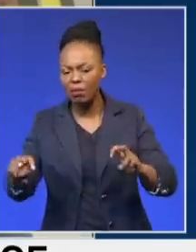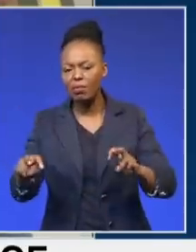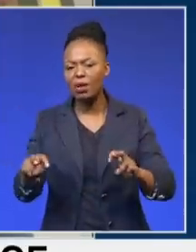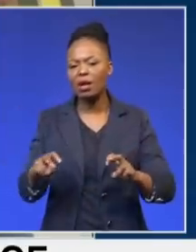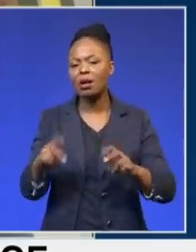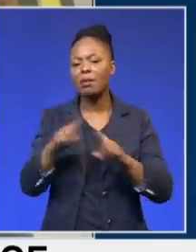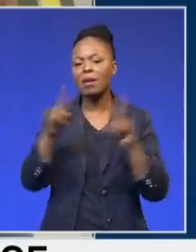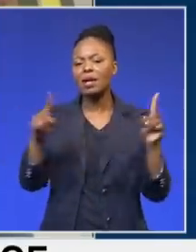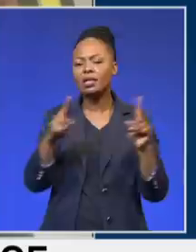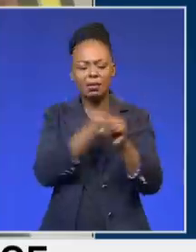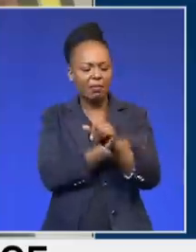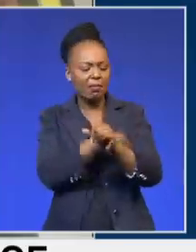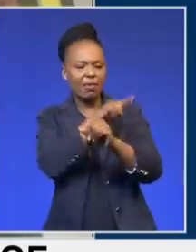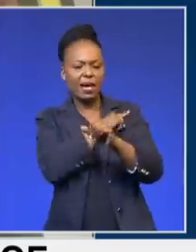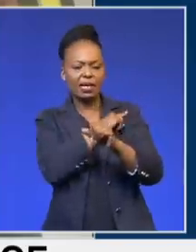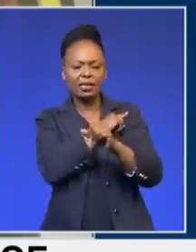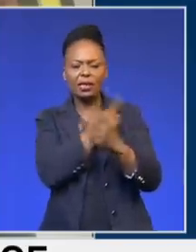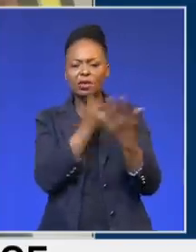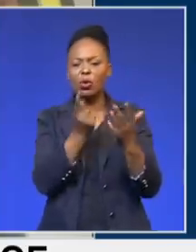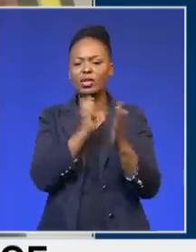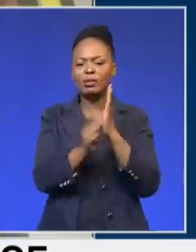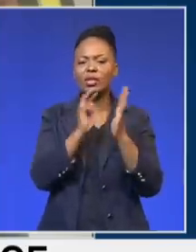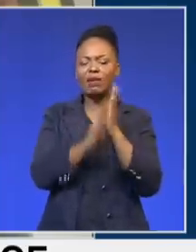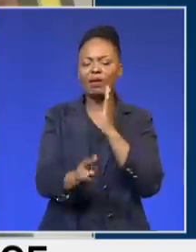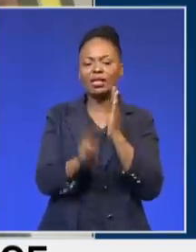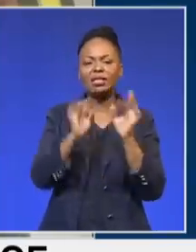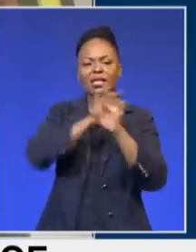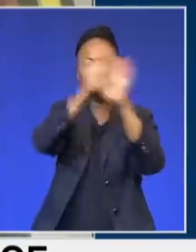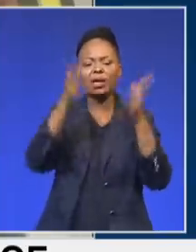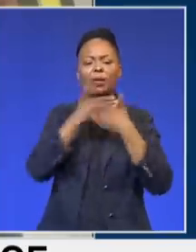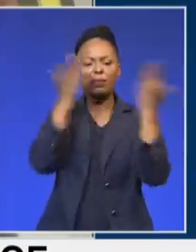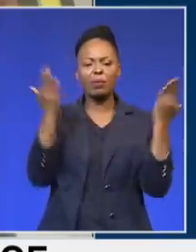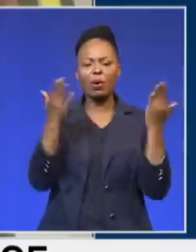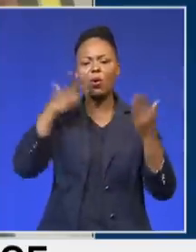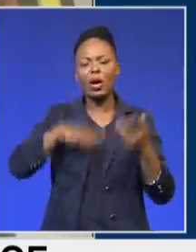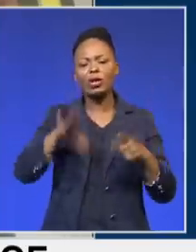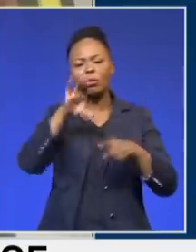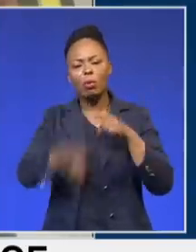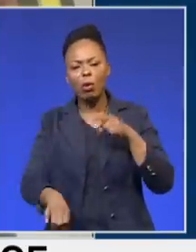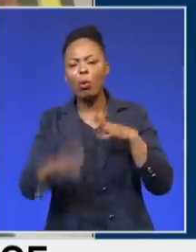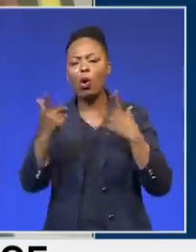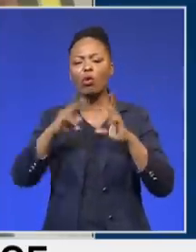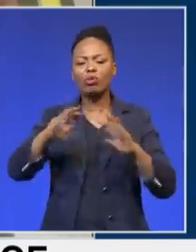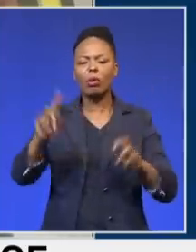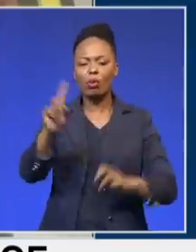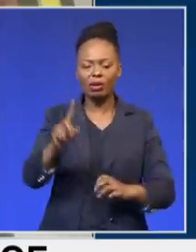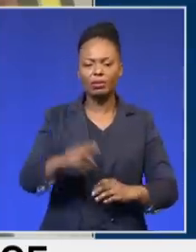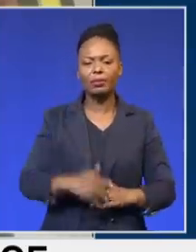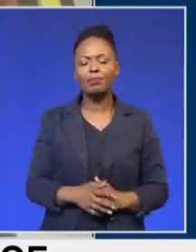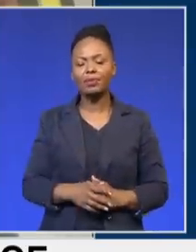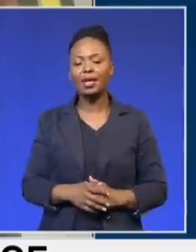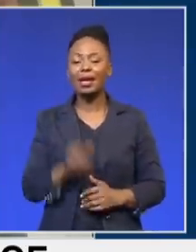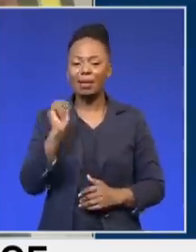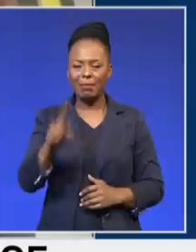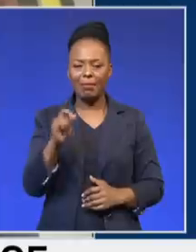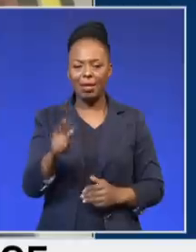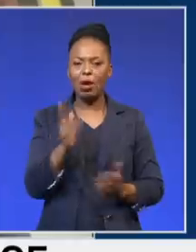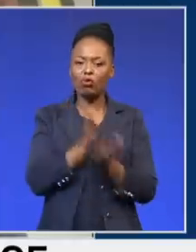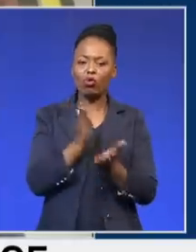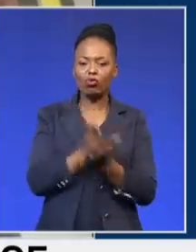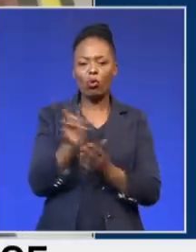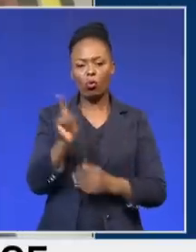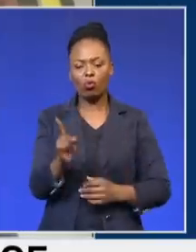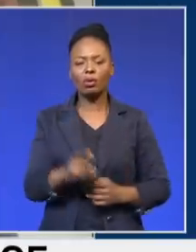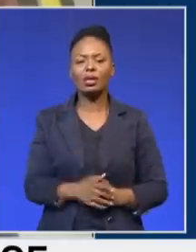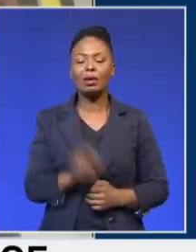not have a clear terms of reference of what we want to ascertain and what we want to find out. That is the first part of that question. And in